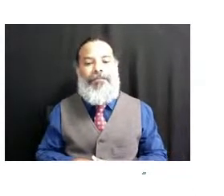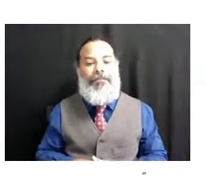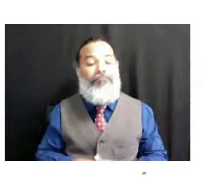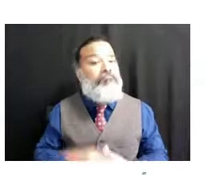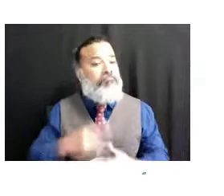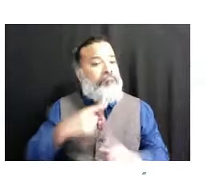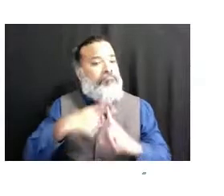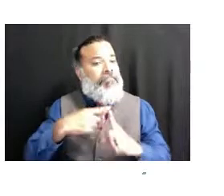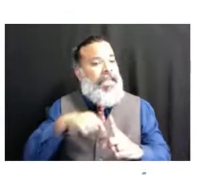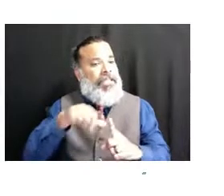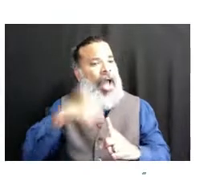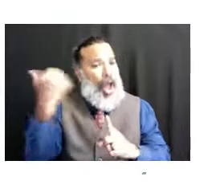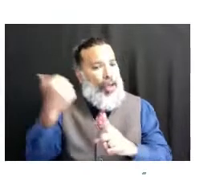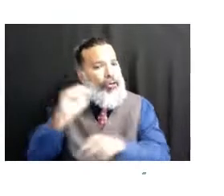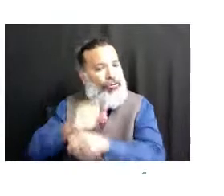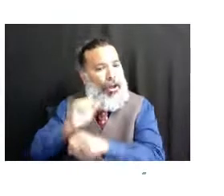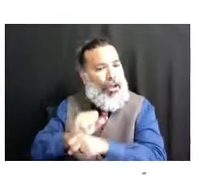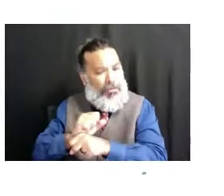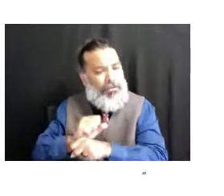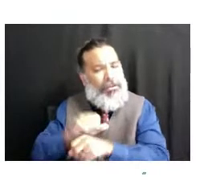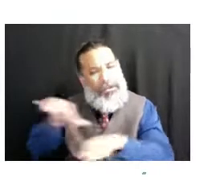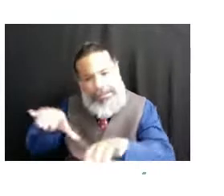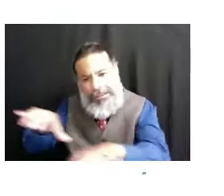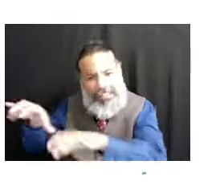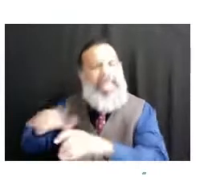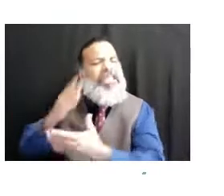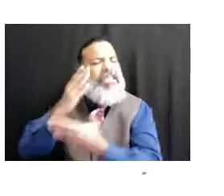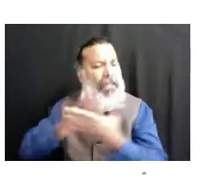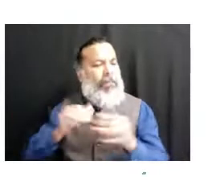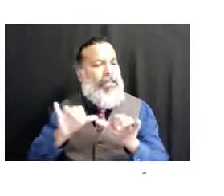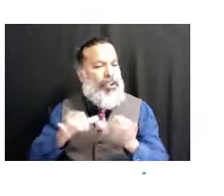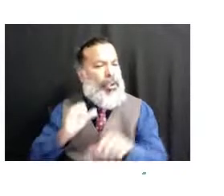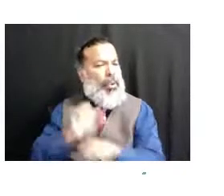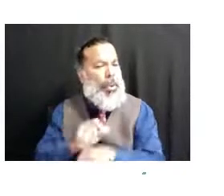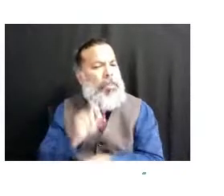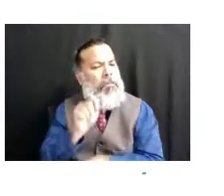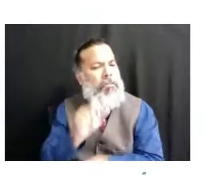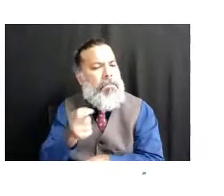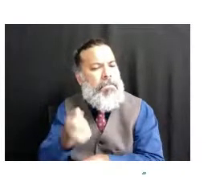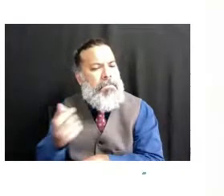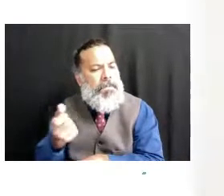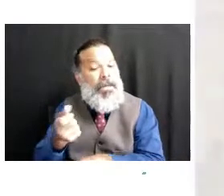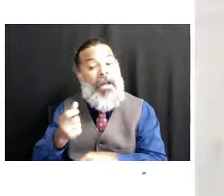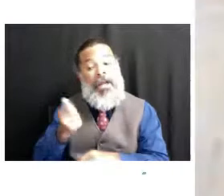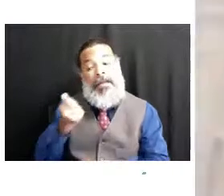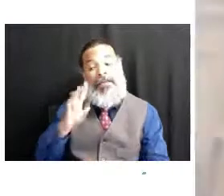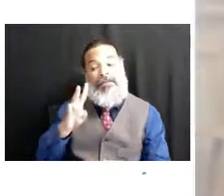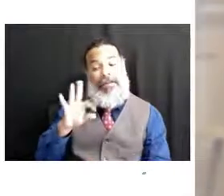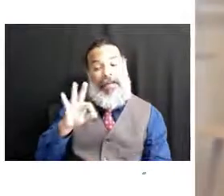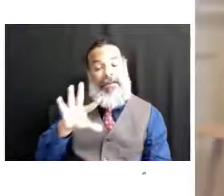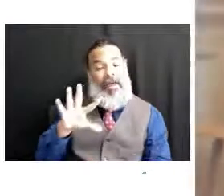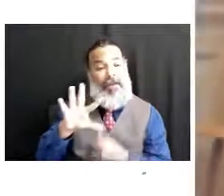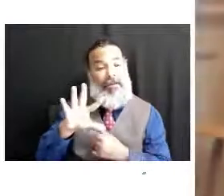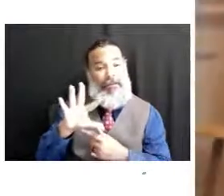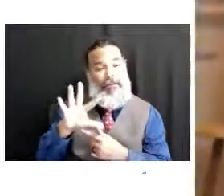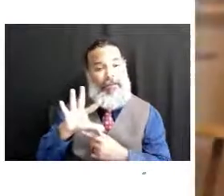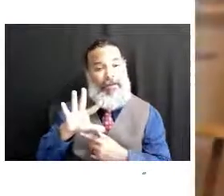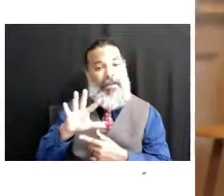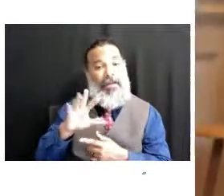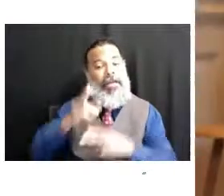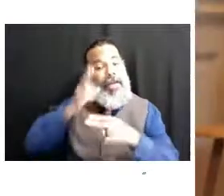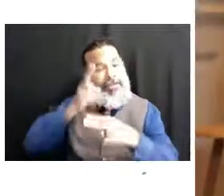other commissions and he does some engineering work, in 1795, his